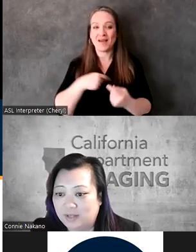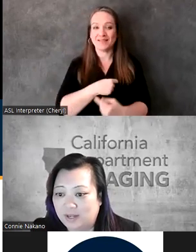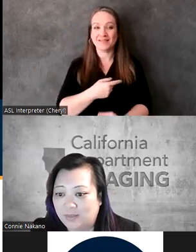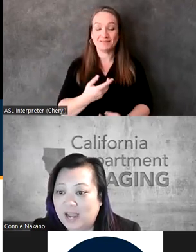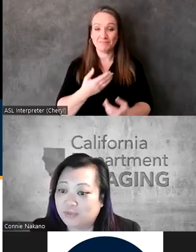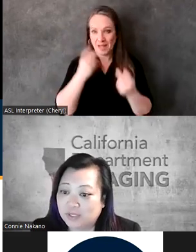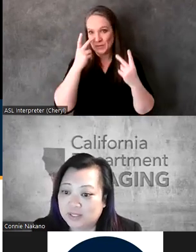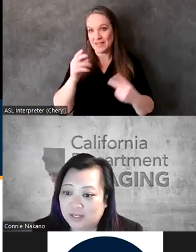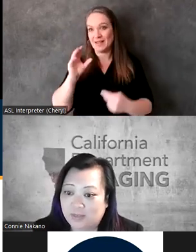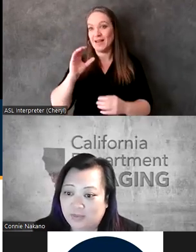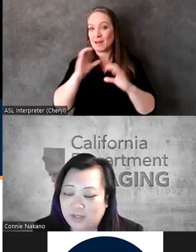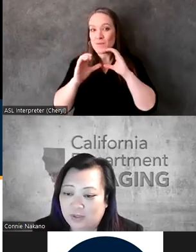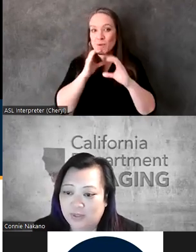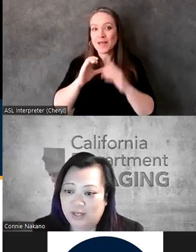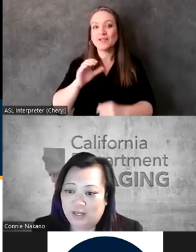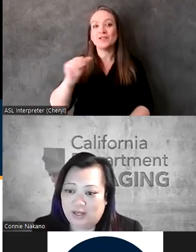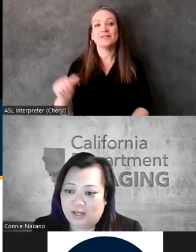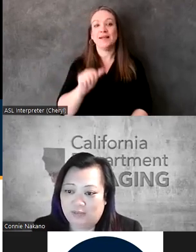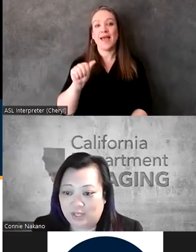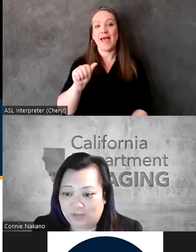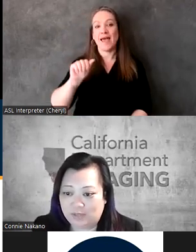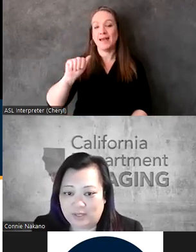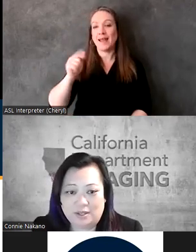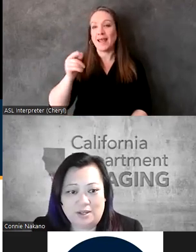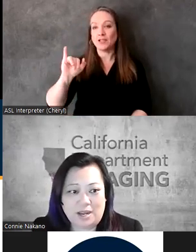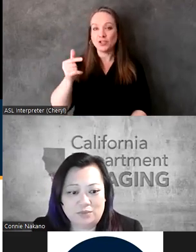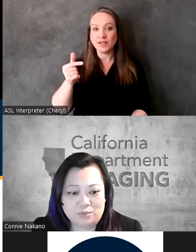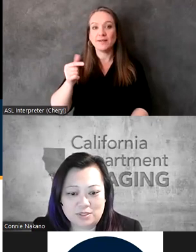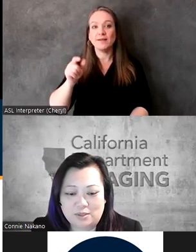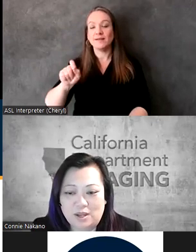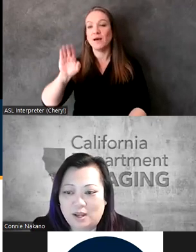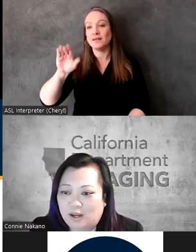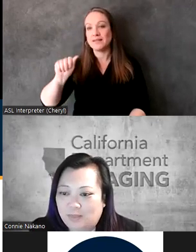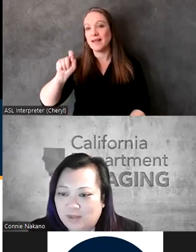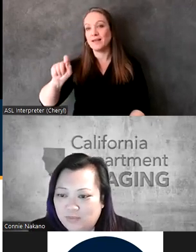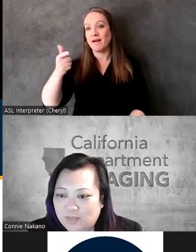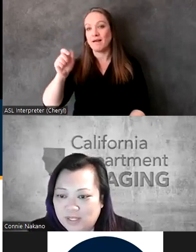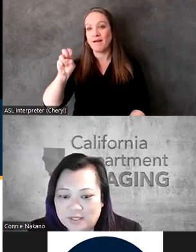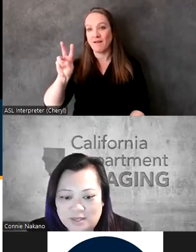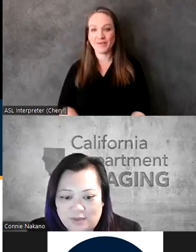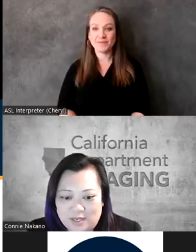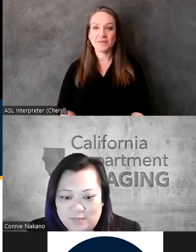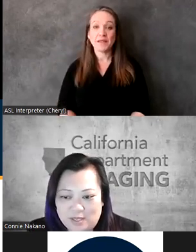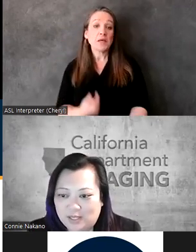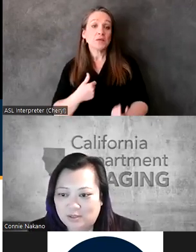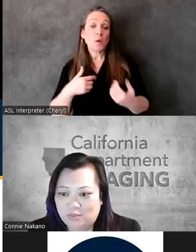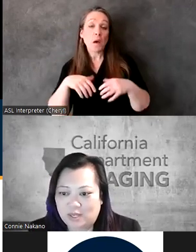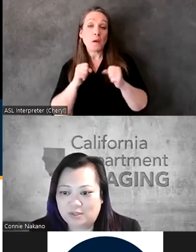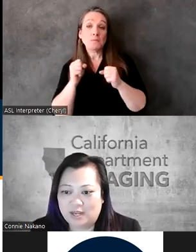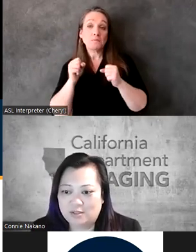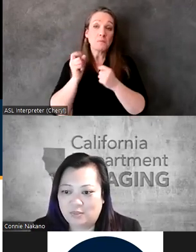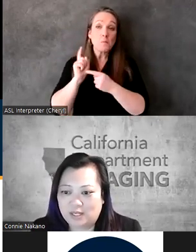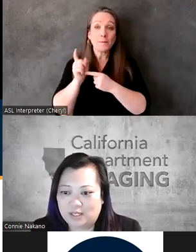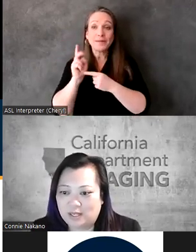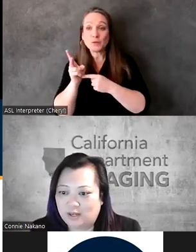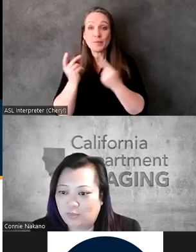communications@aging.ca.gov after this if you think of something afterward. So I'll give it a minute and see if anybody would like to raise their